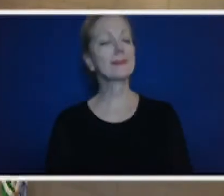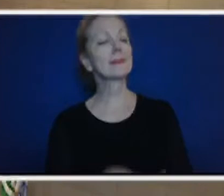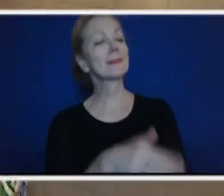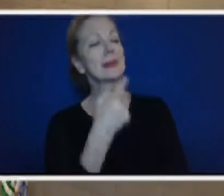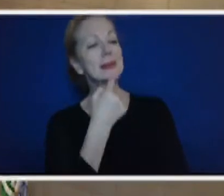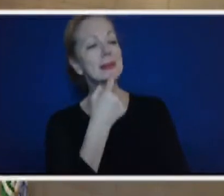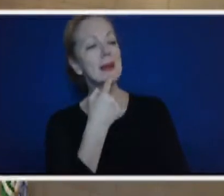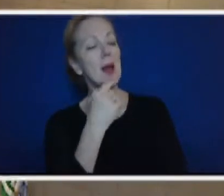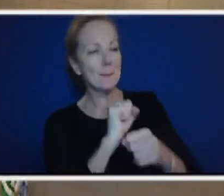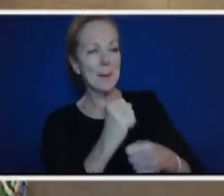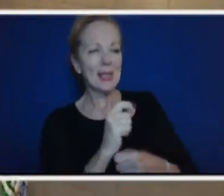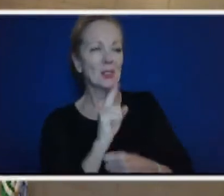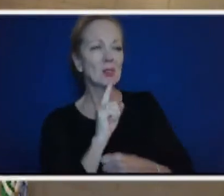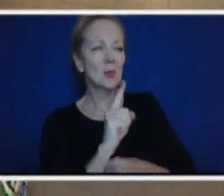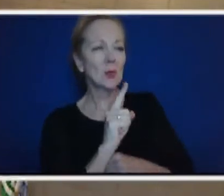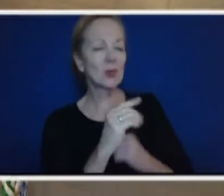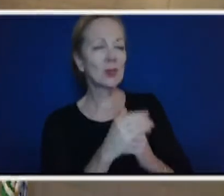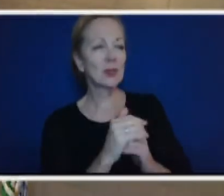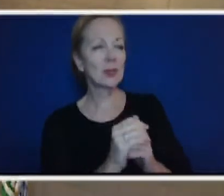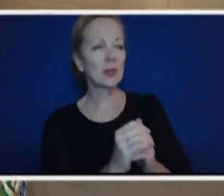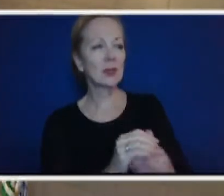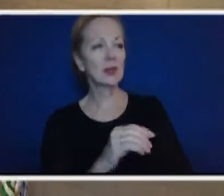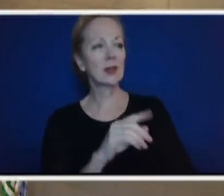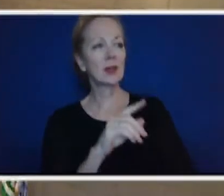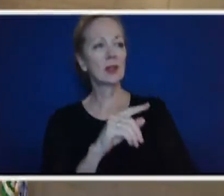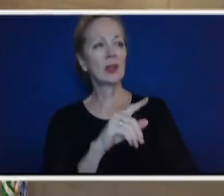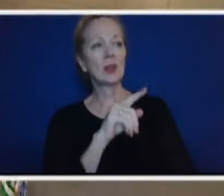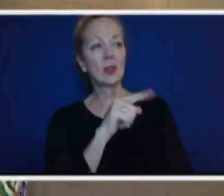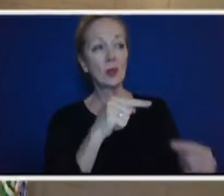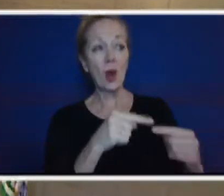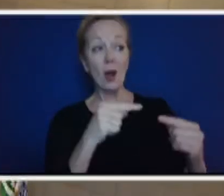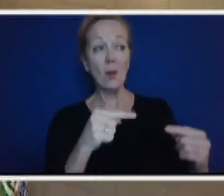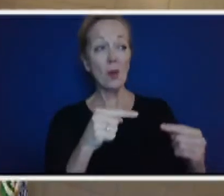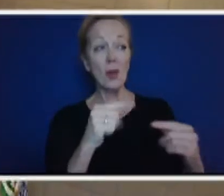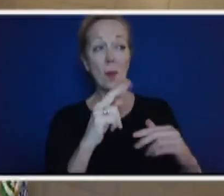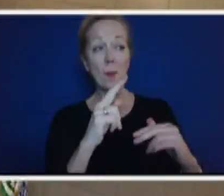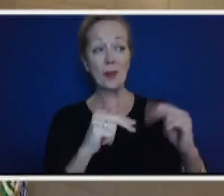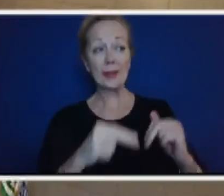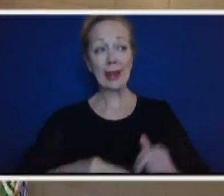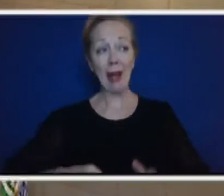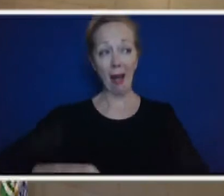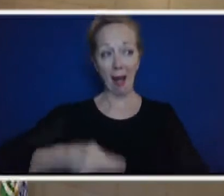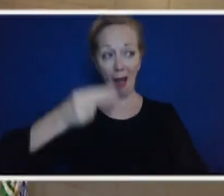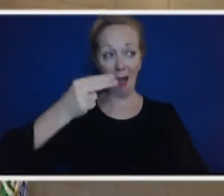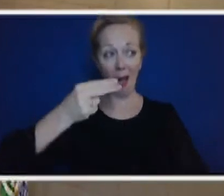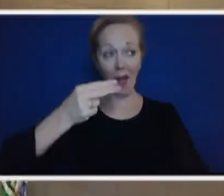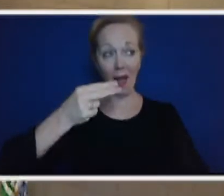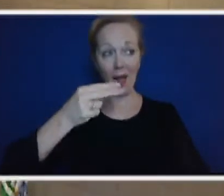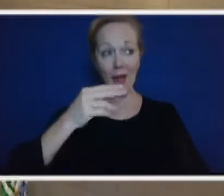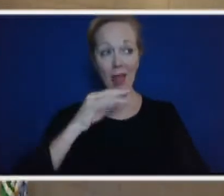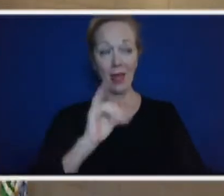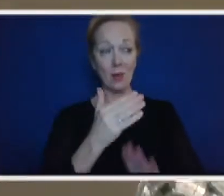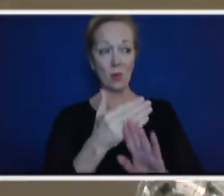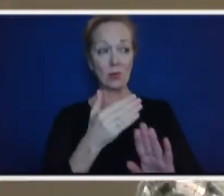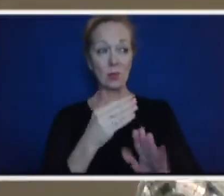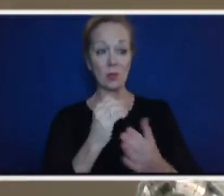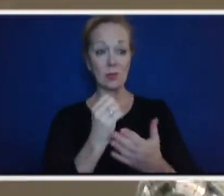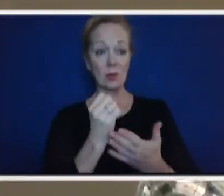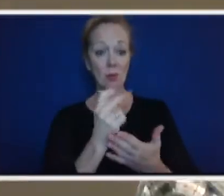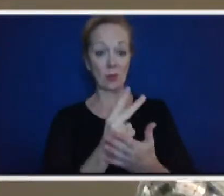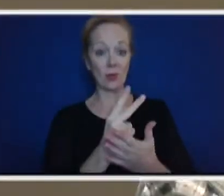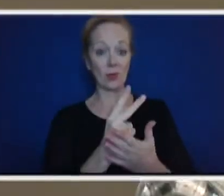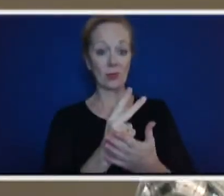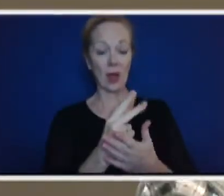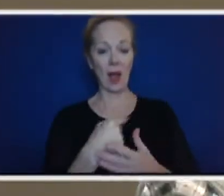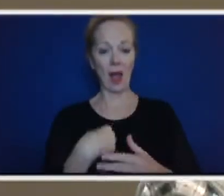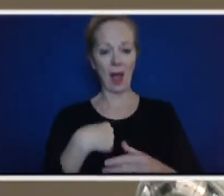want to make sure, so you are opposed to the building height, which was previously approved. I